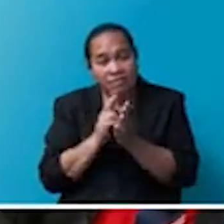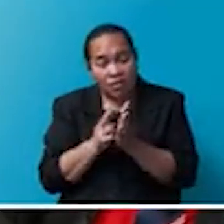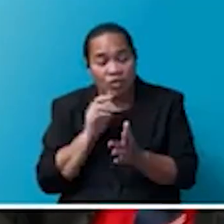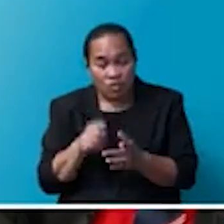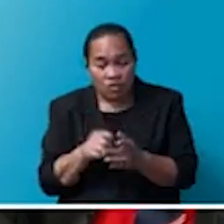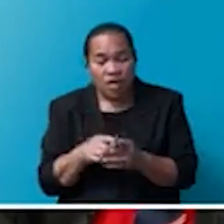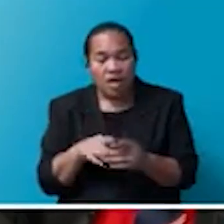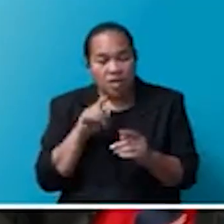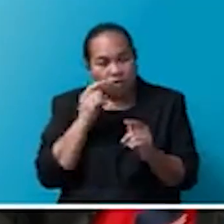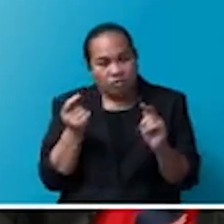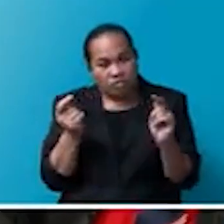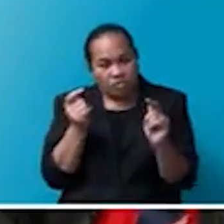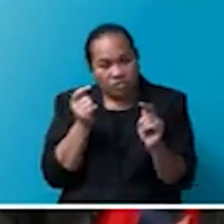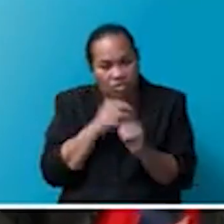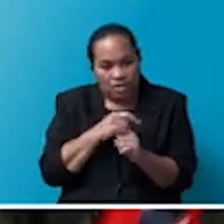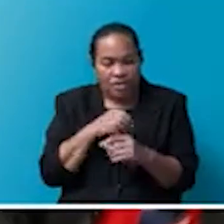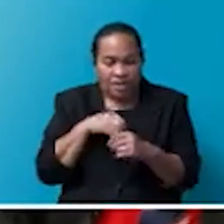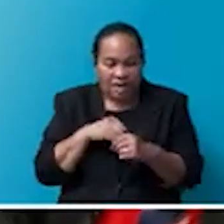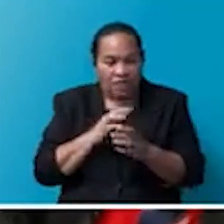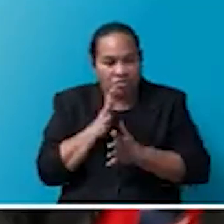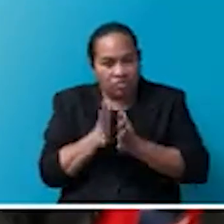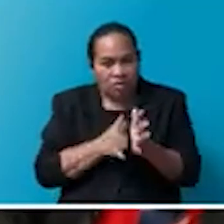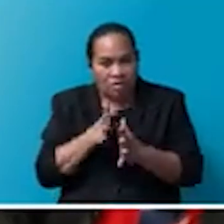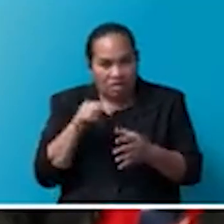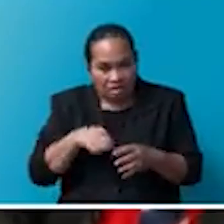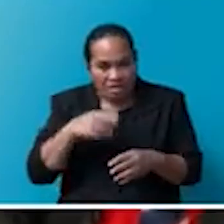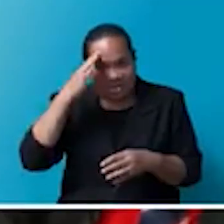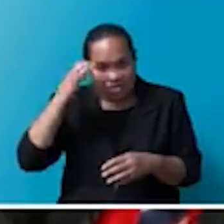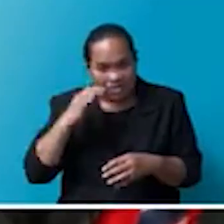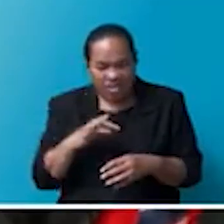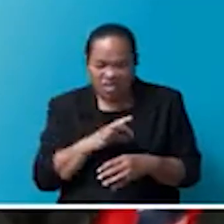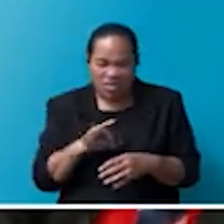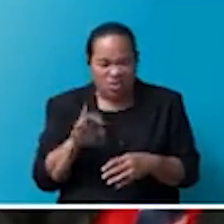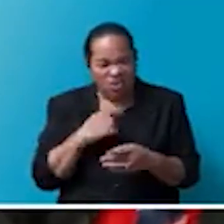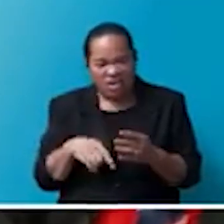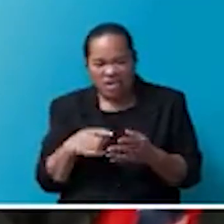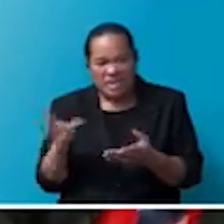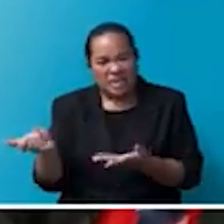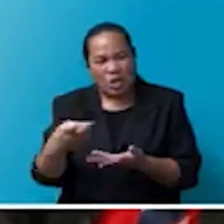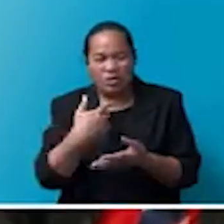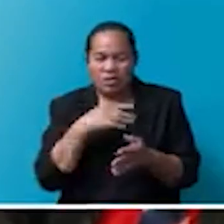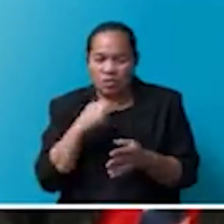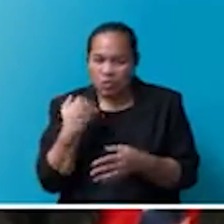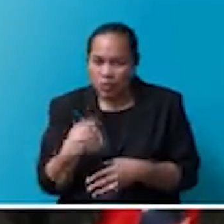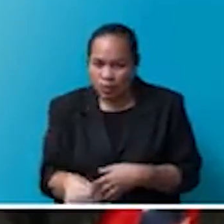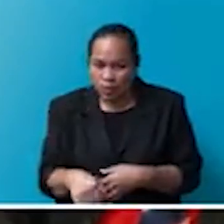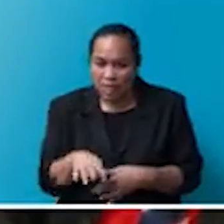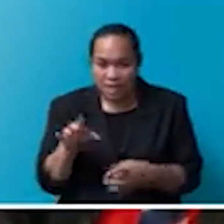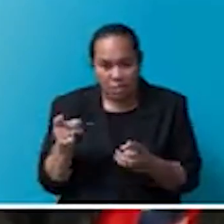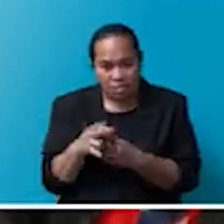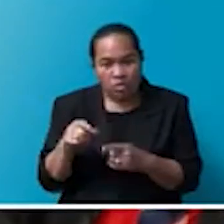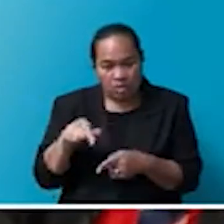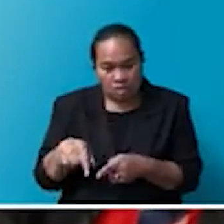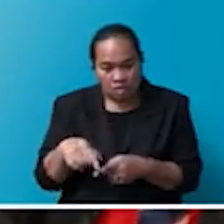a turning point in our national story. These are not just technical documents, they are a call